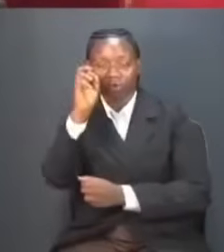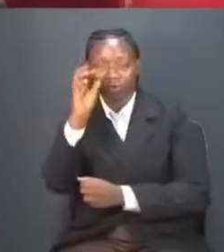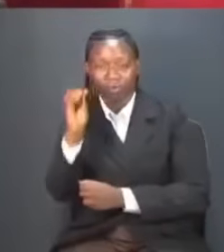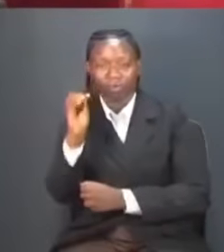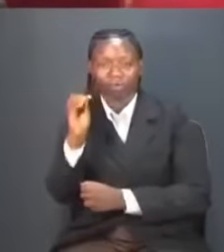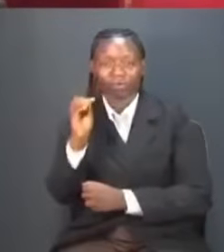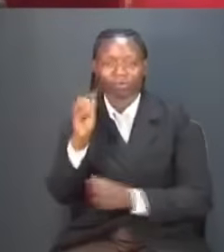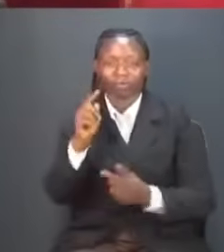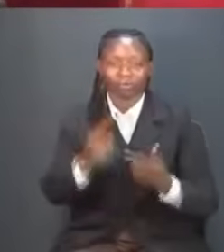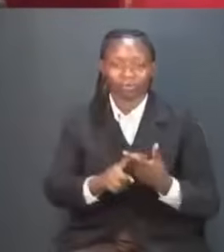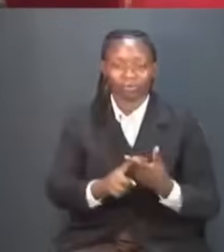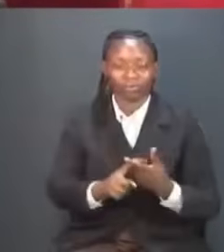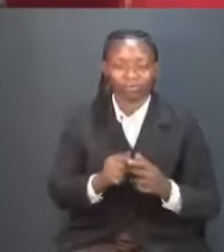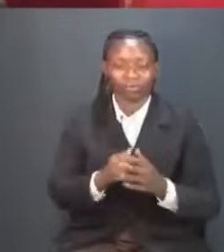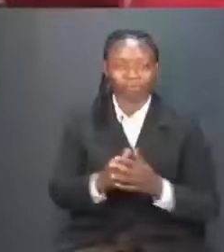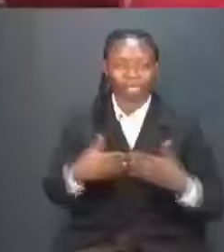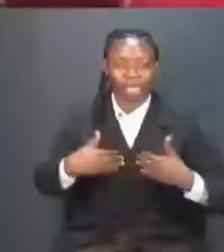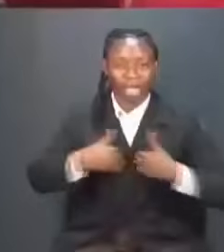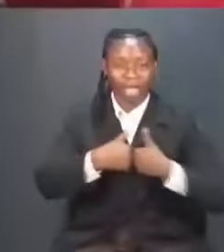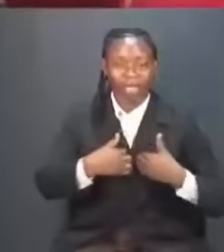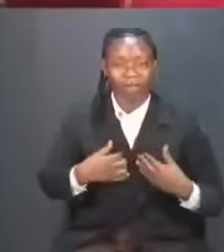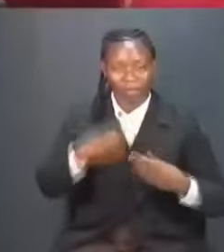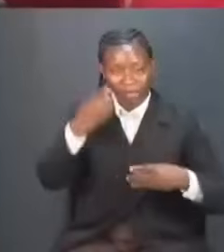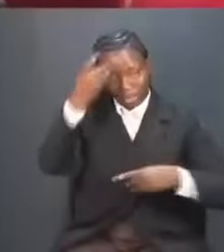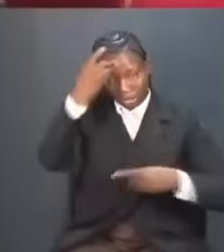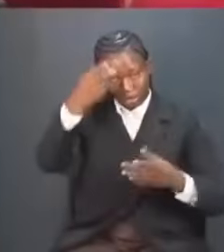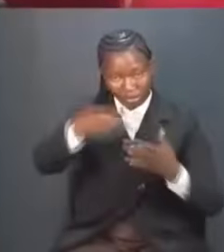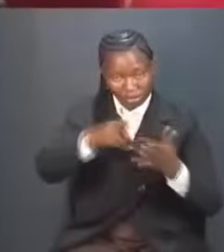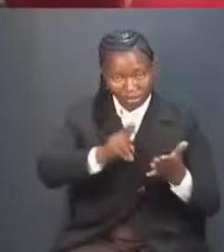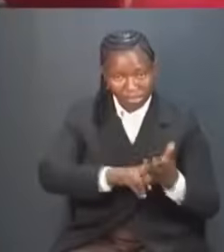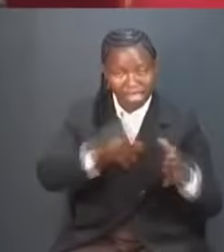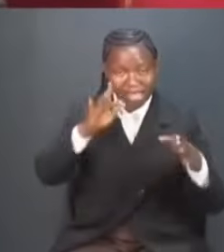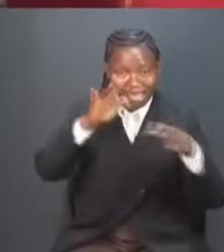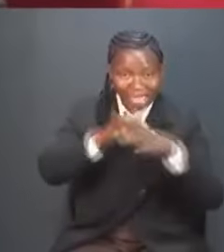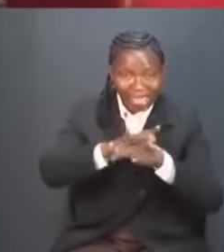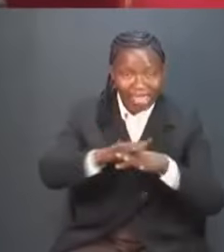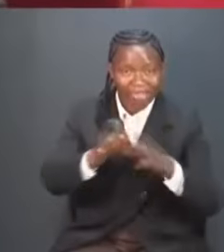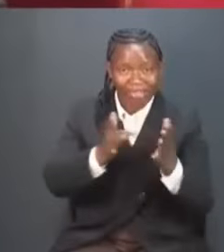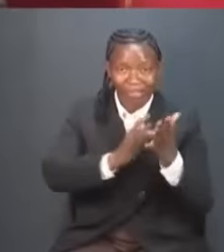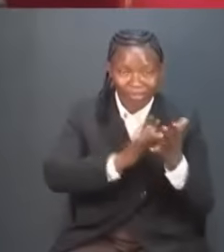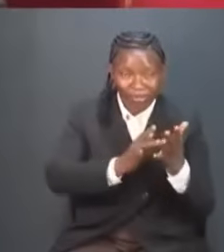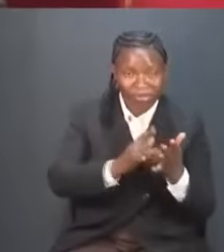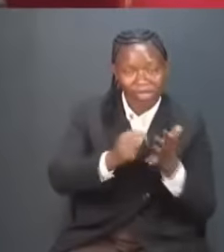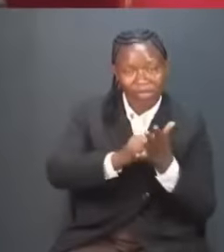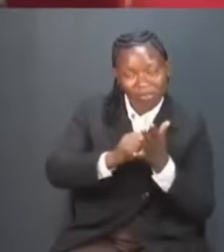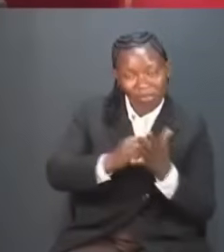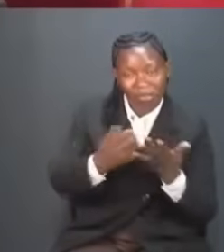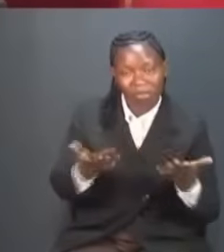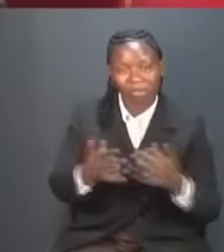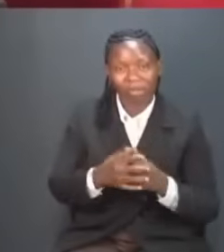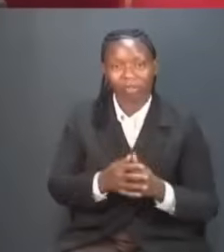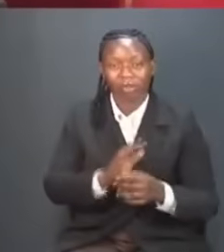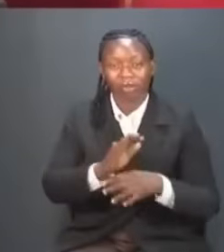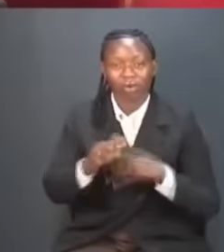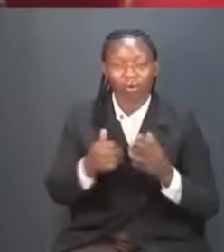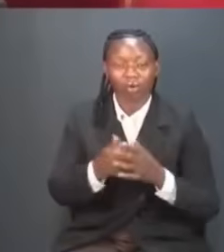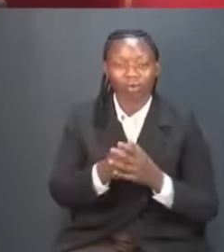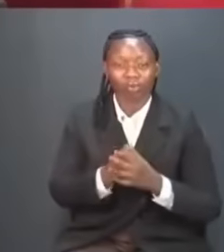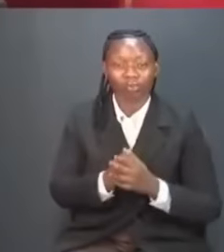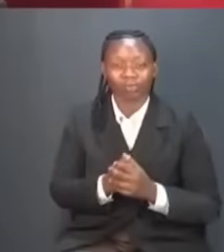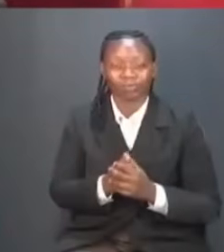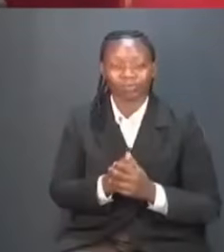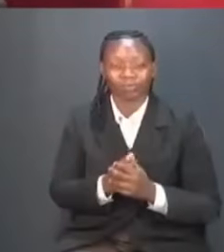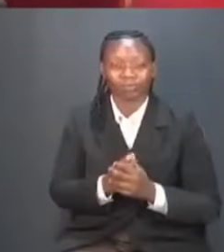facilitate real-time animal disease reporting, early warning, and rapid response at all levels.